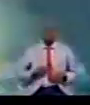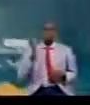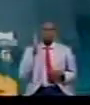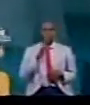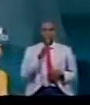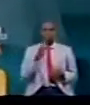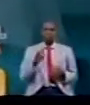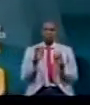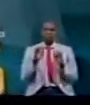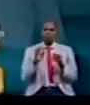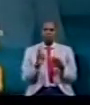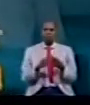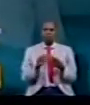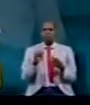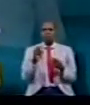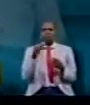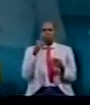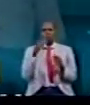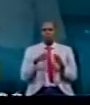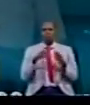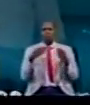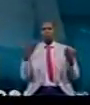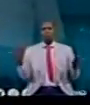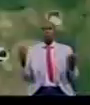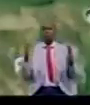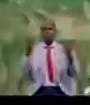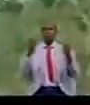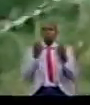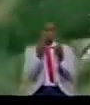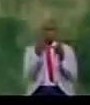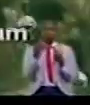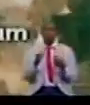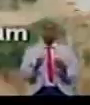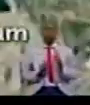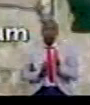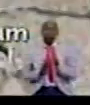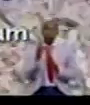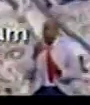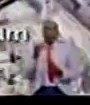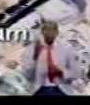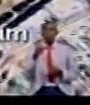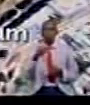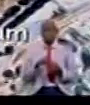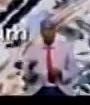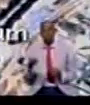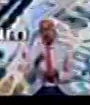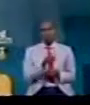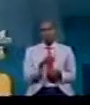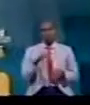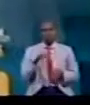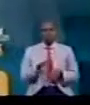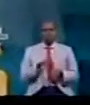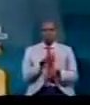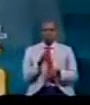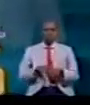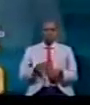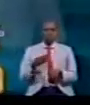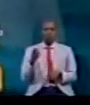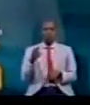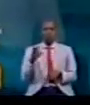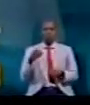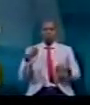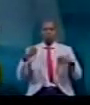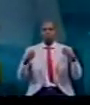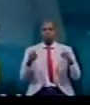of all, we are going to begin. We want to call upon the Lord tonight. We want to appreciate God. Look at all that God has done in